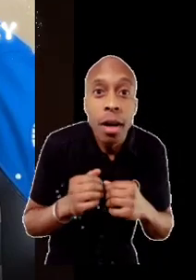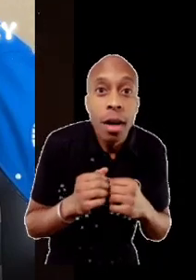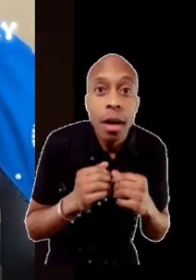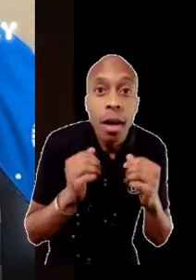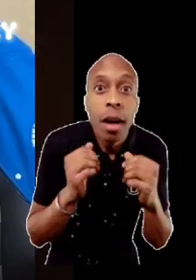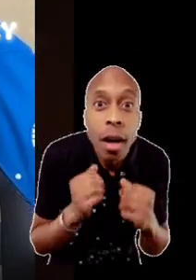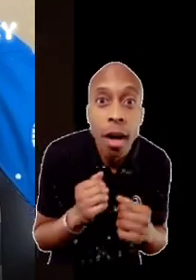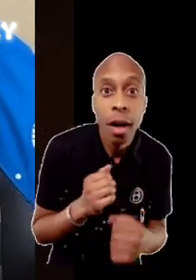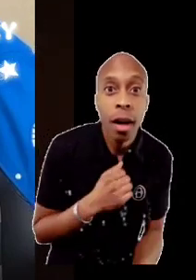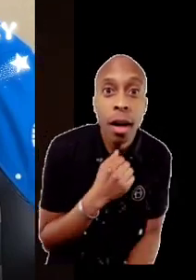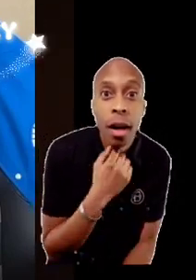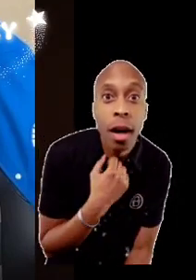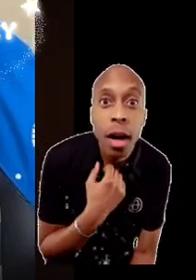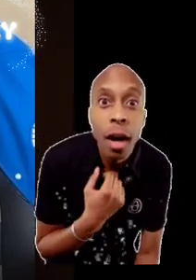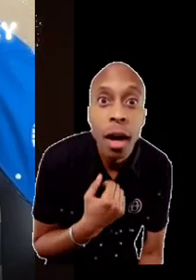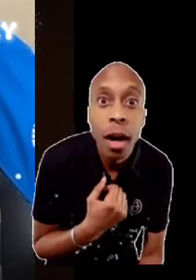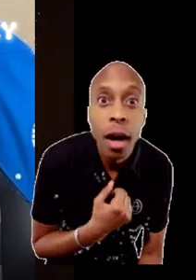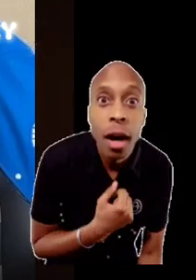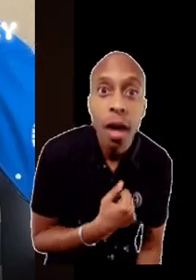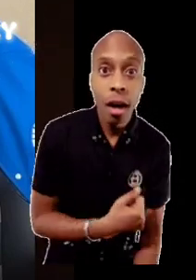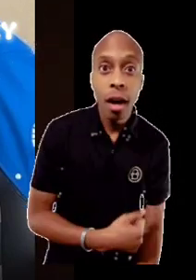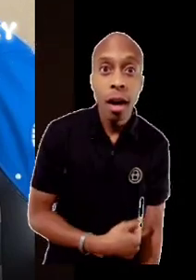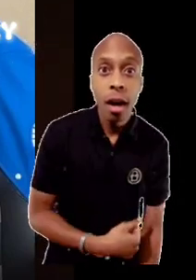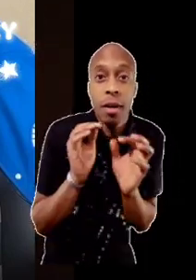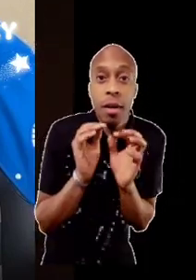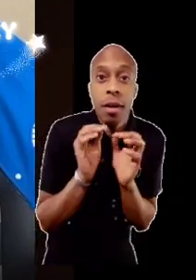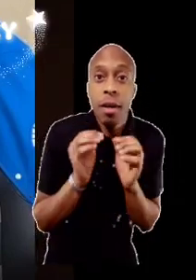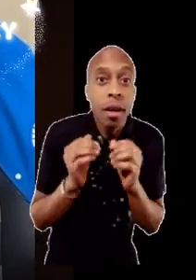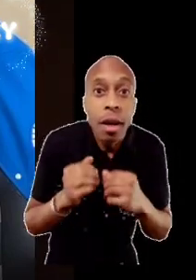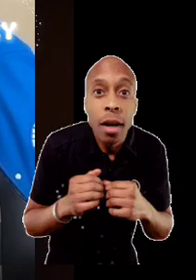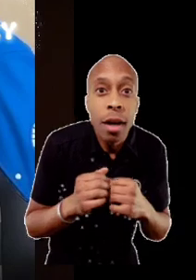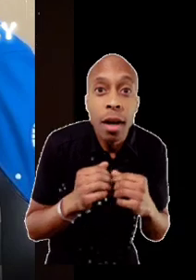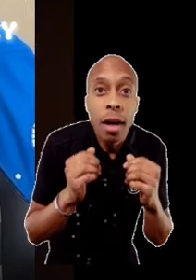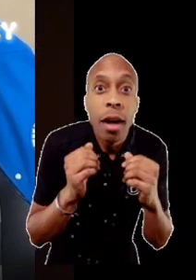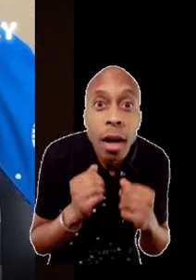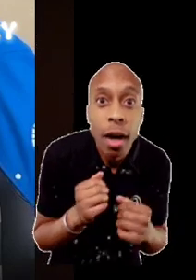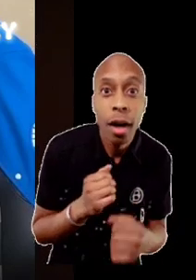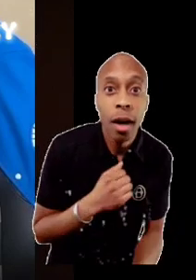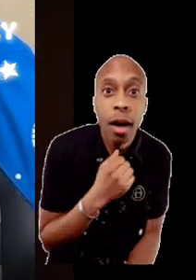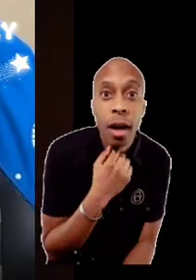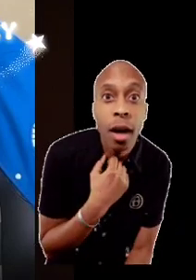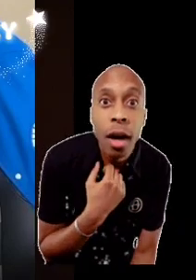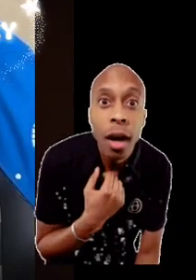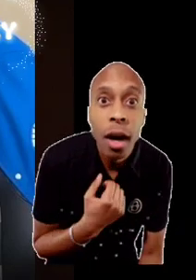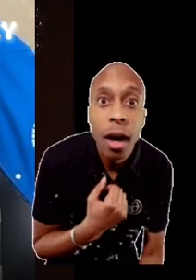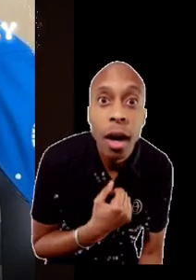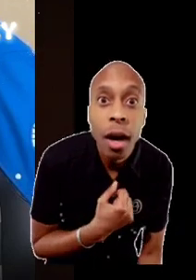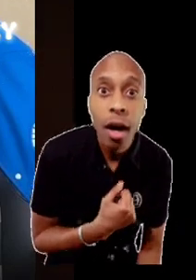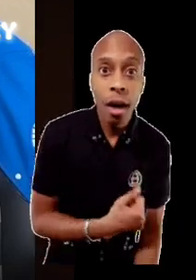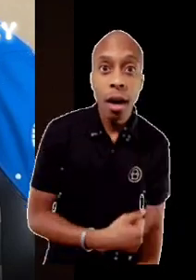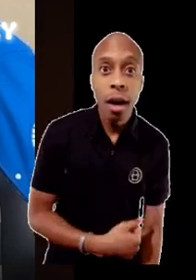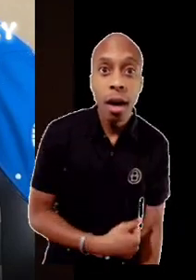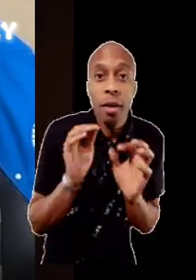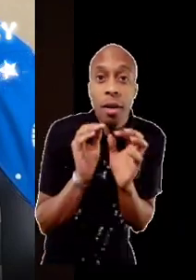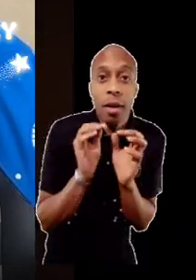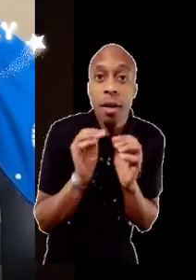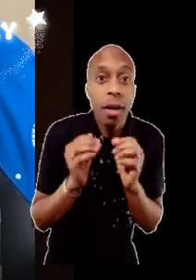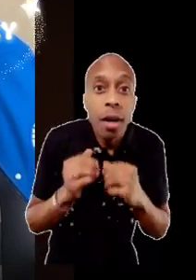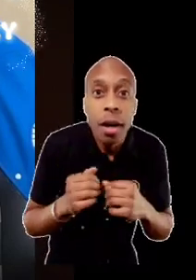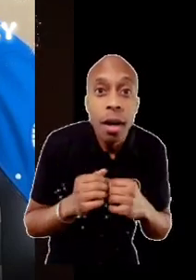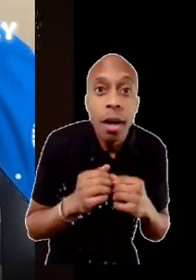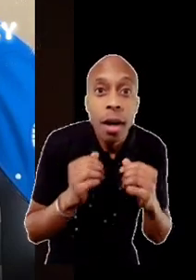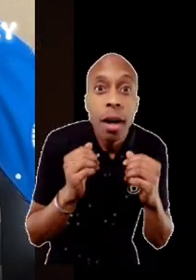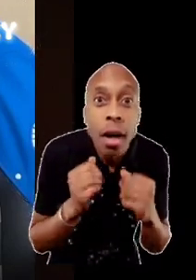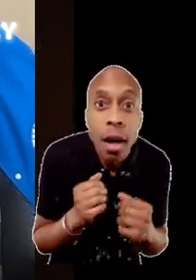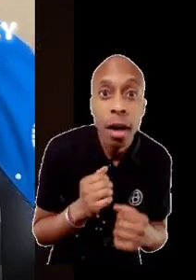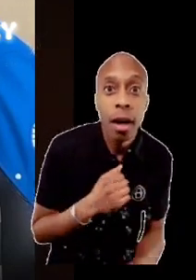My father, they already tell me, say, a little bit ain't gonna really feel you too much. But a whole lump some gonna love you. Me not have to worry about love. I